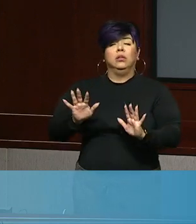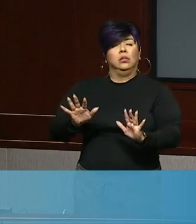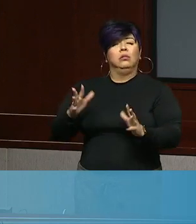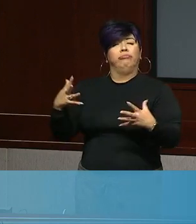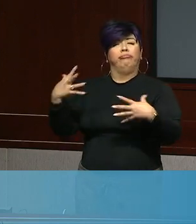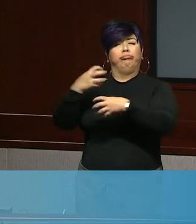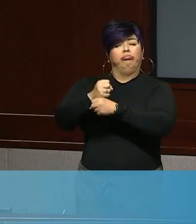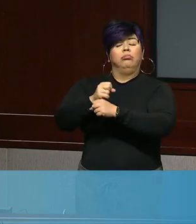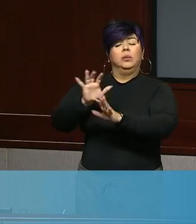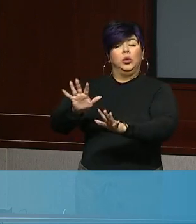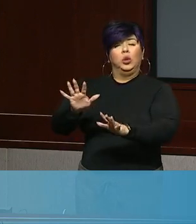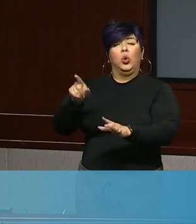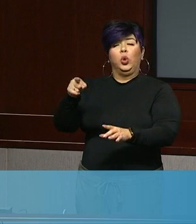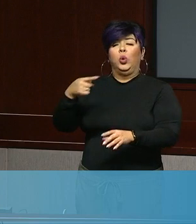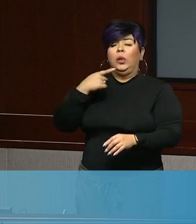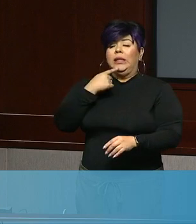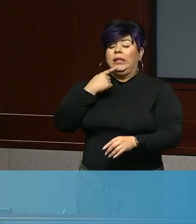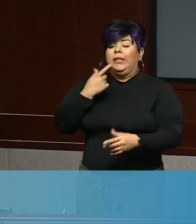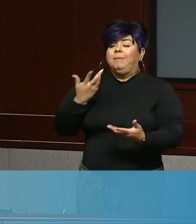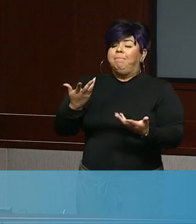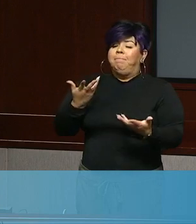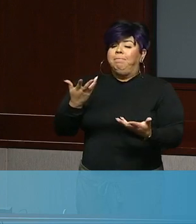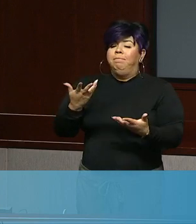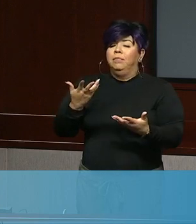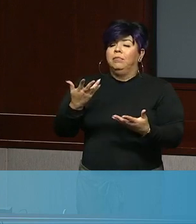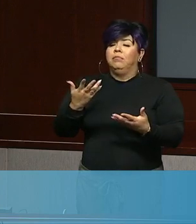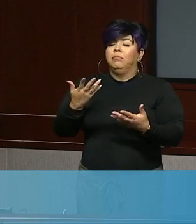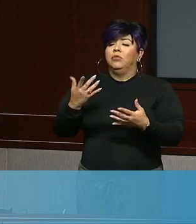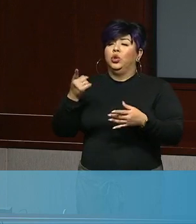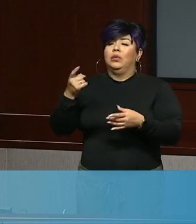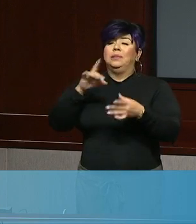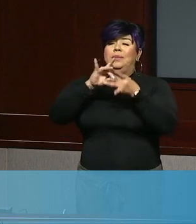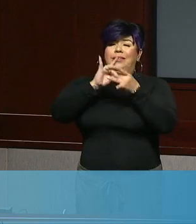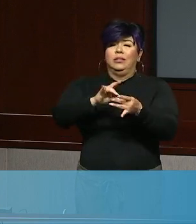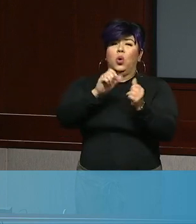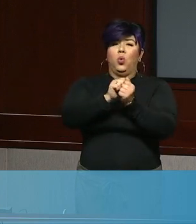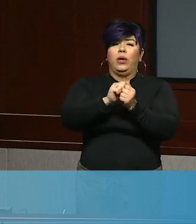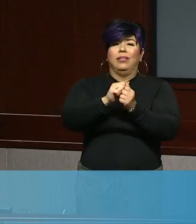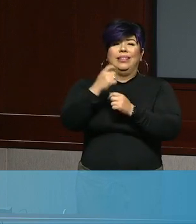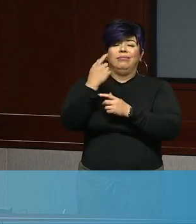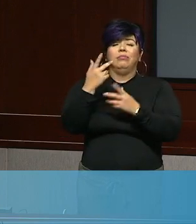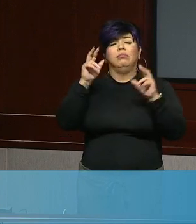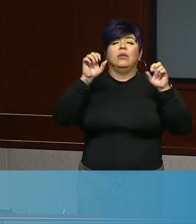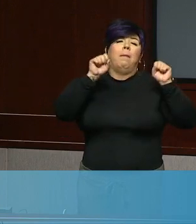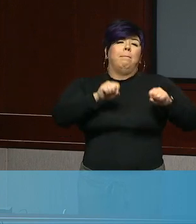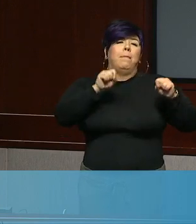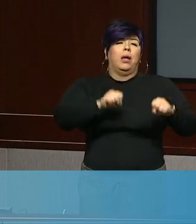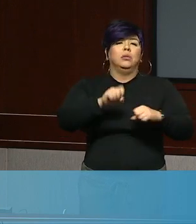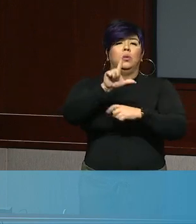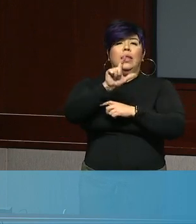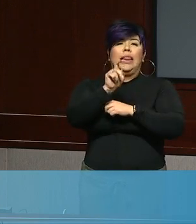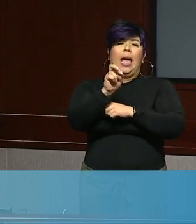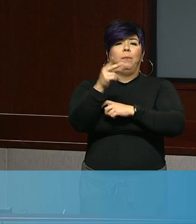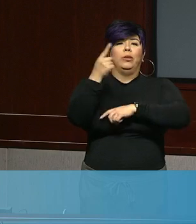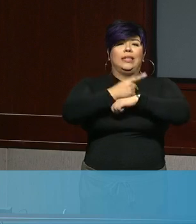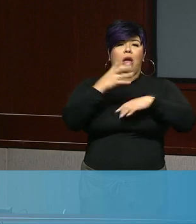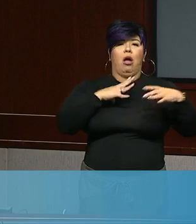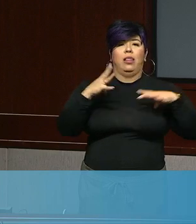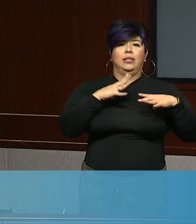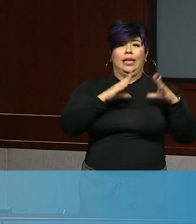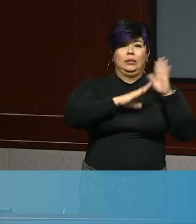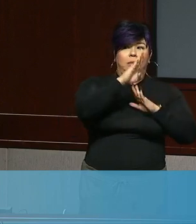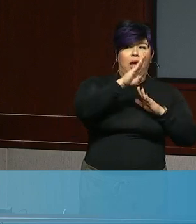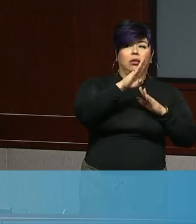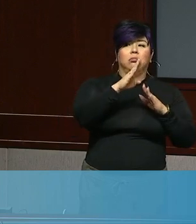is specific to the Labor Day possible spike and whether or not we did see anything, and then whether or